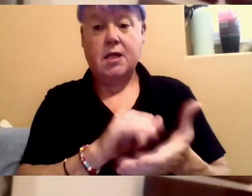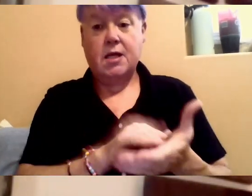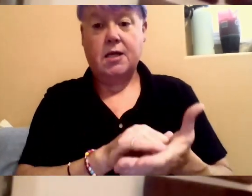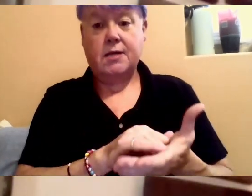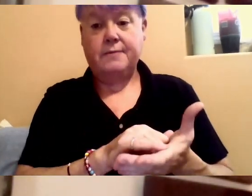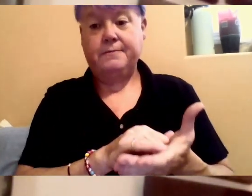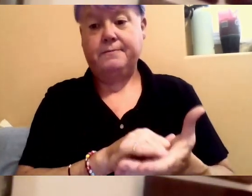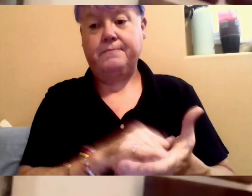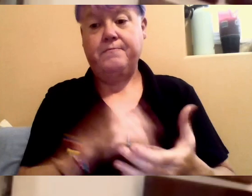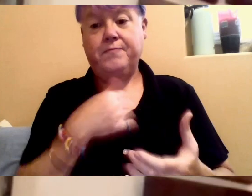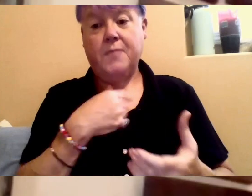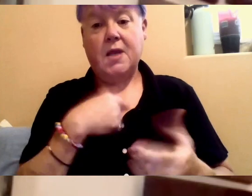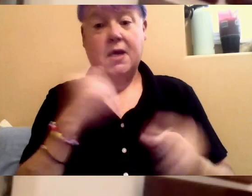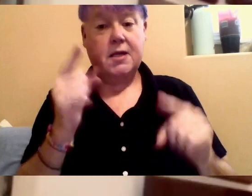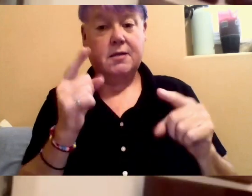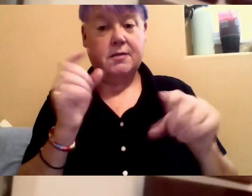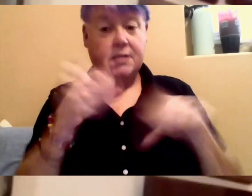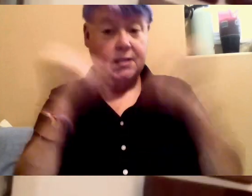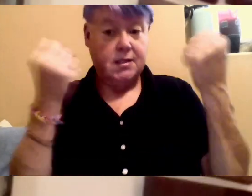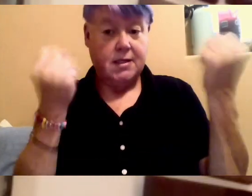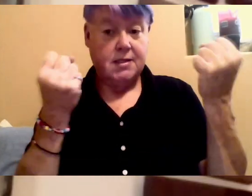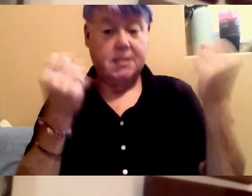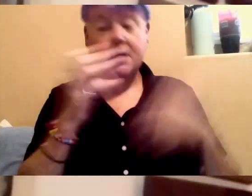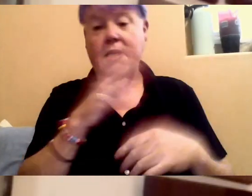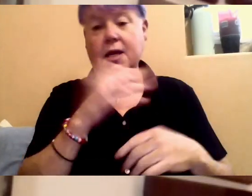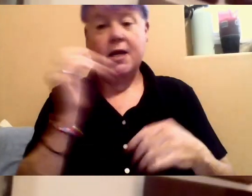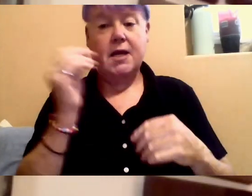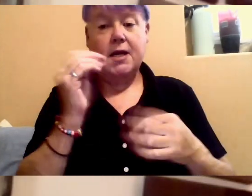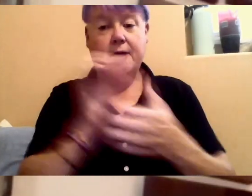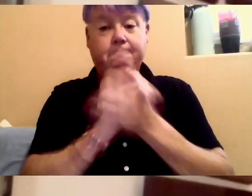I had success. And I think it's because